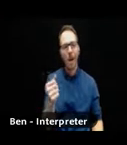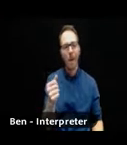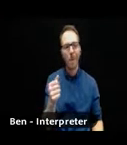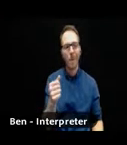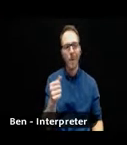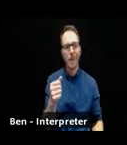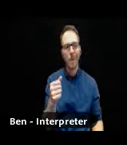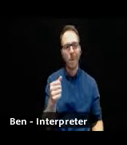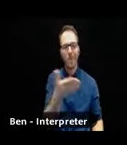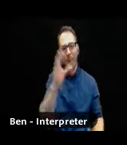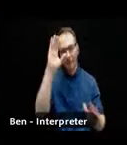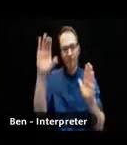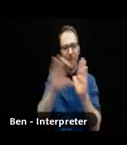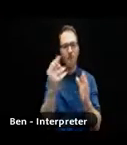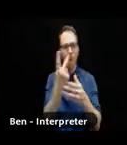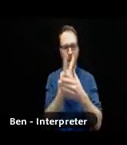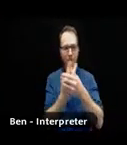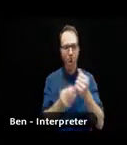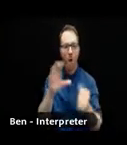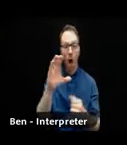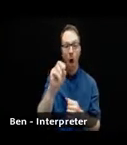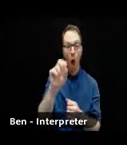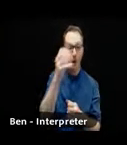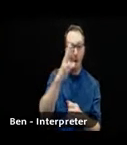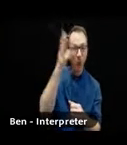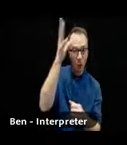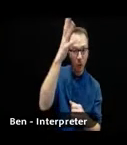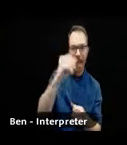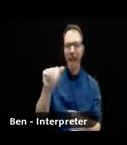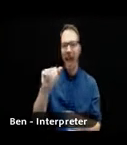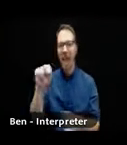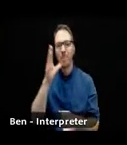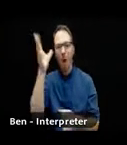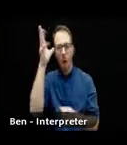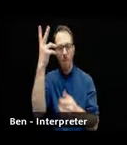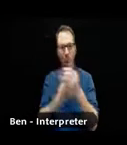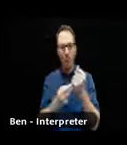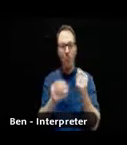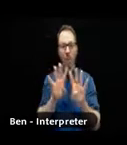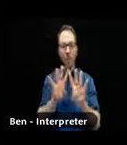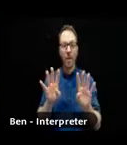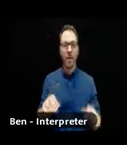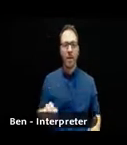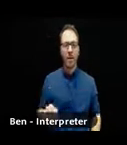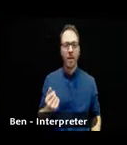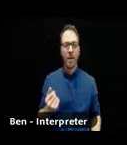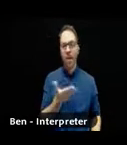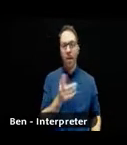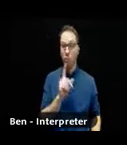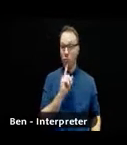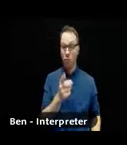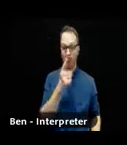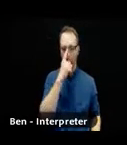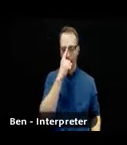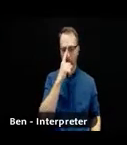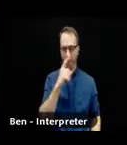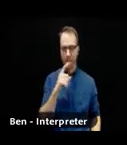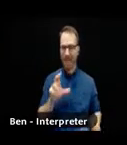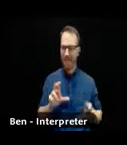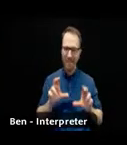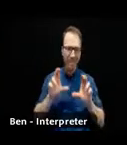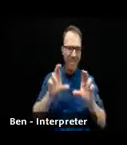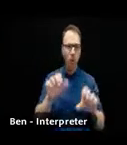This is a picture of both Connor's parents and Anne's parents, and they really were invested in working